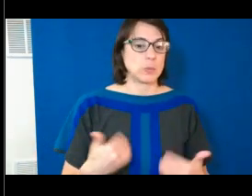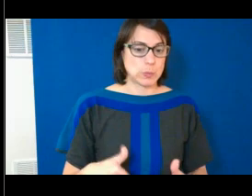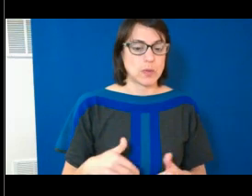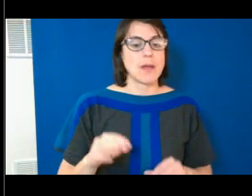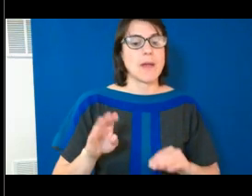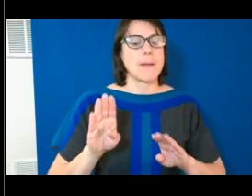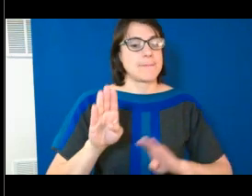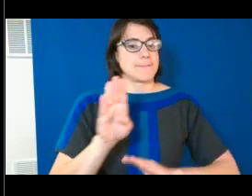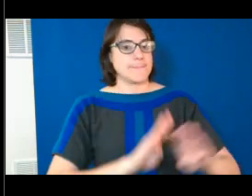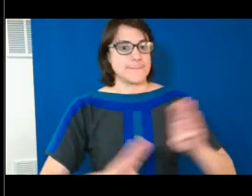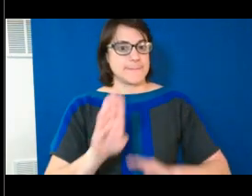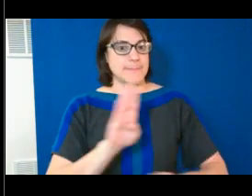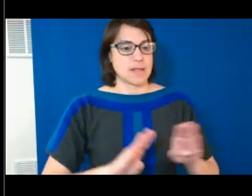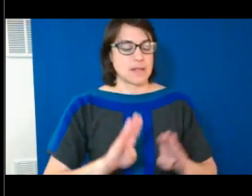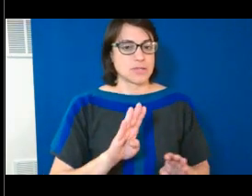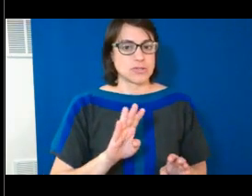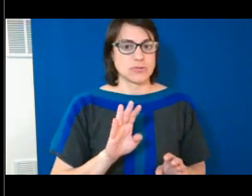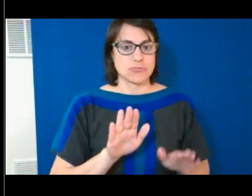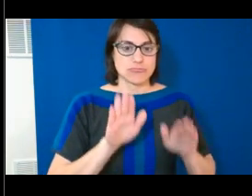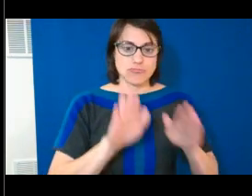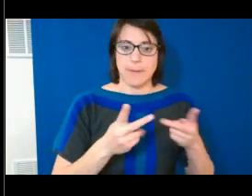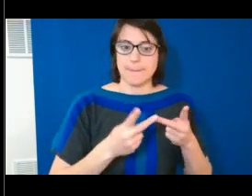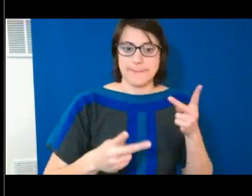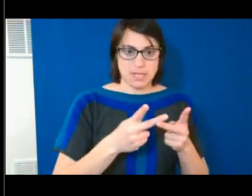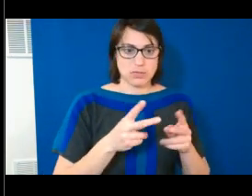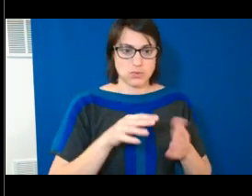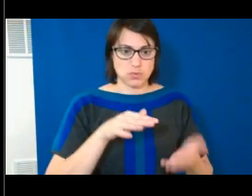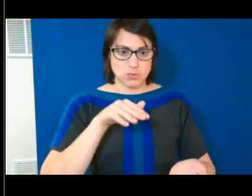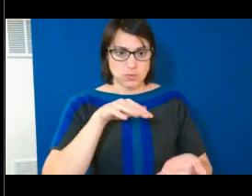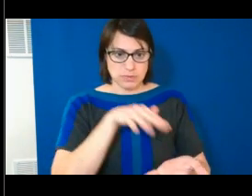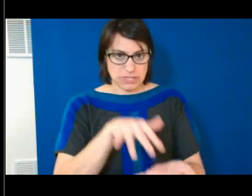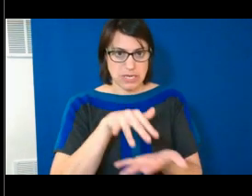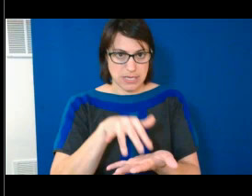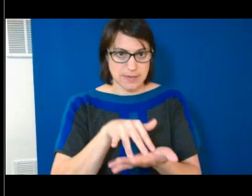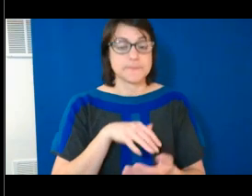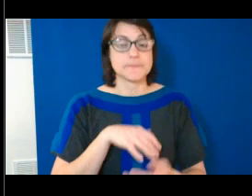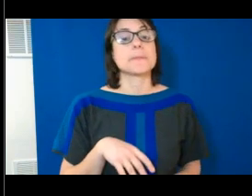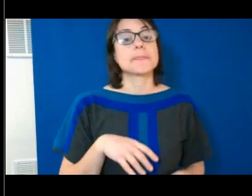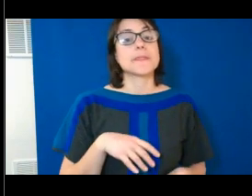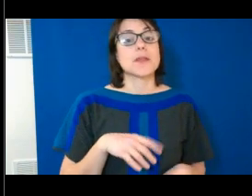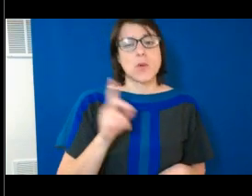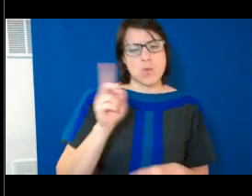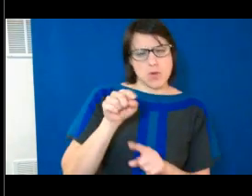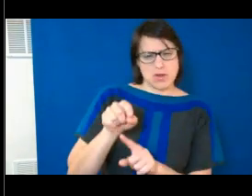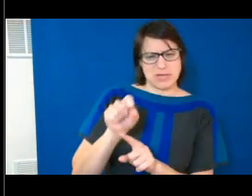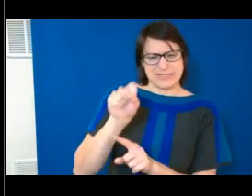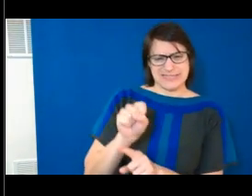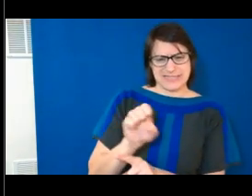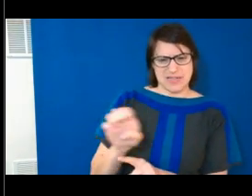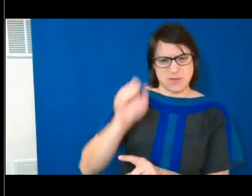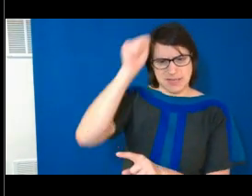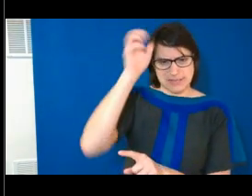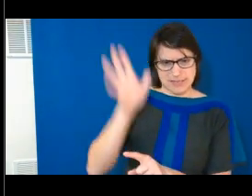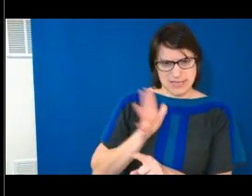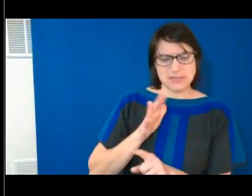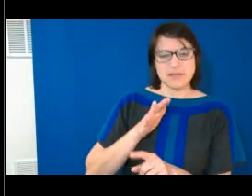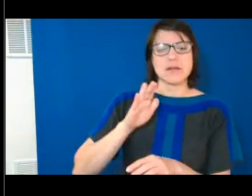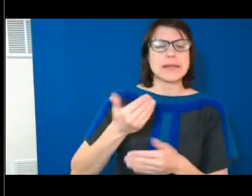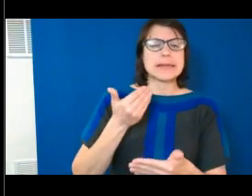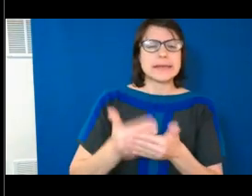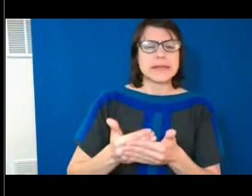important place. Next slide. As you can see, it's located in southeast Alaska. It's along the continental shelf, so there's a lot of